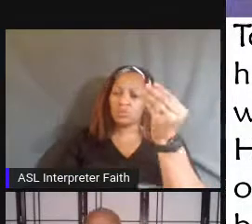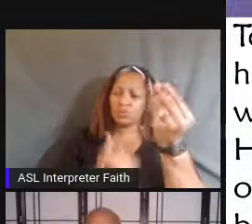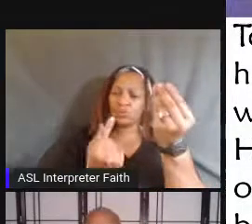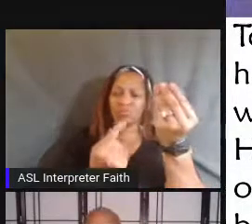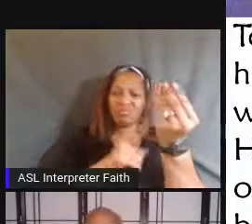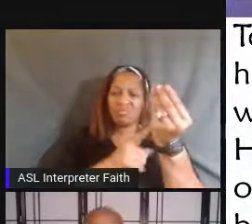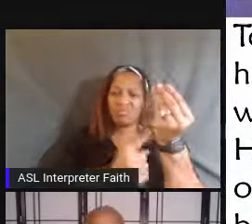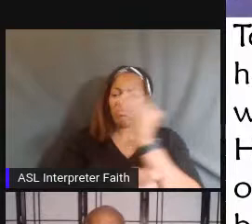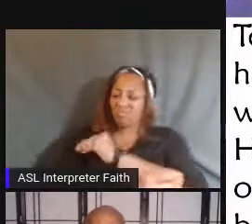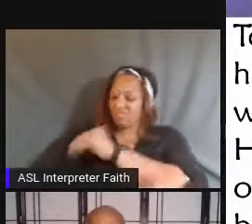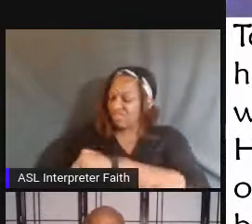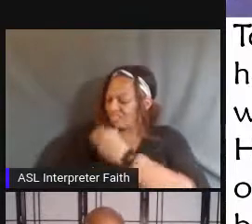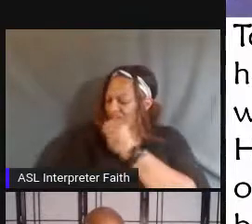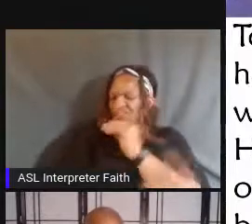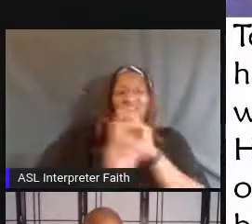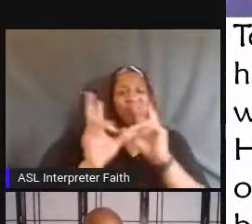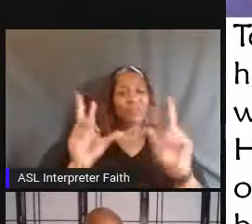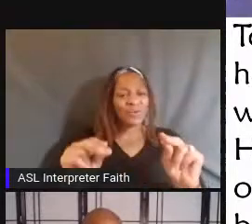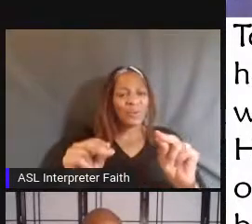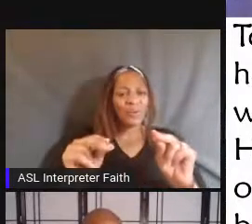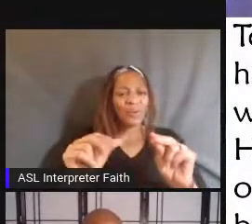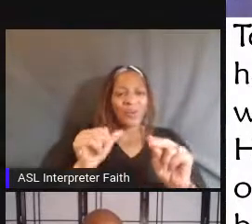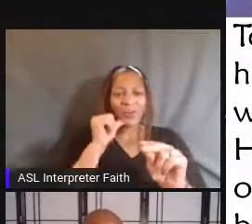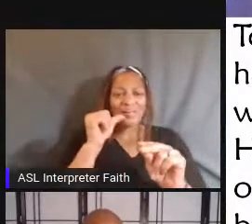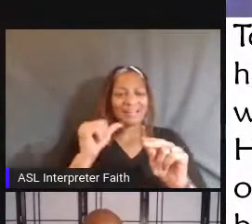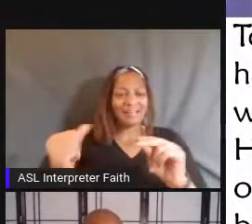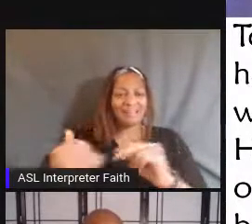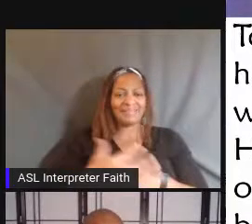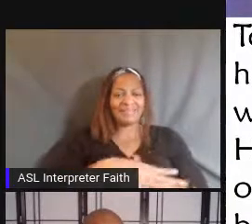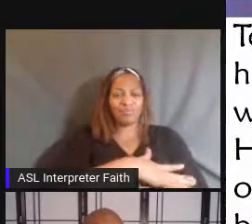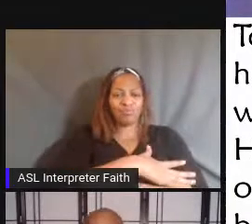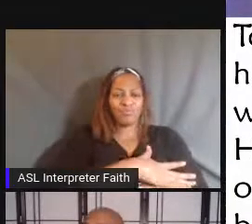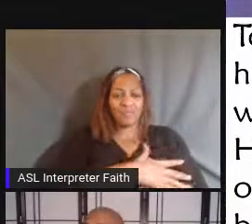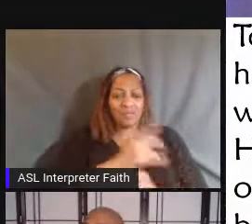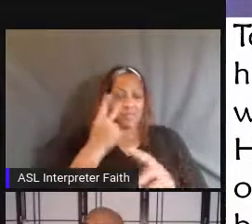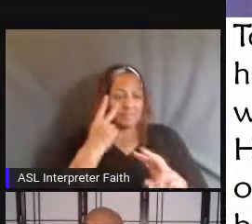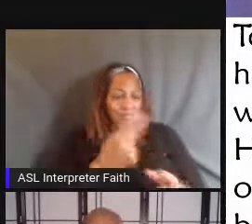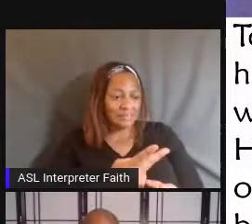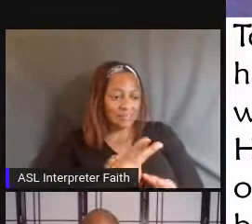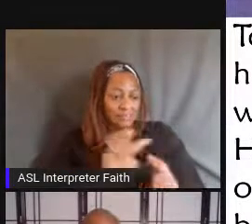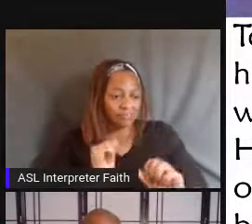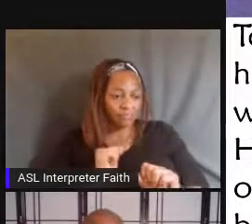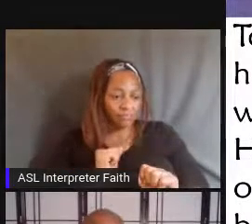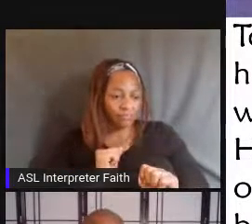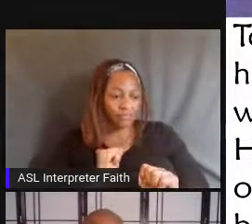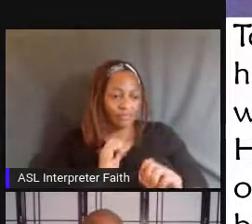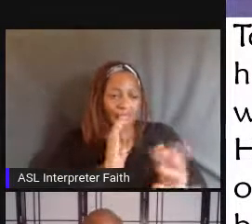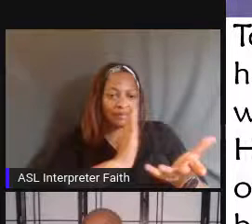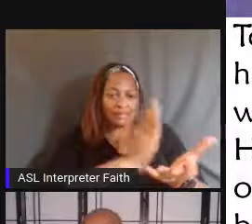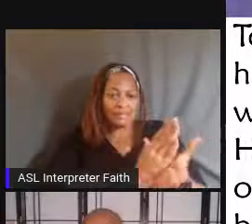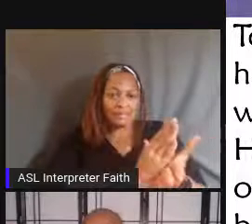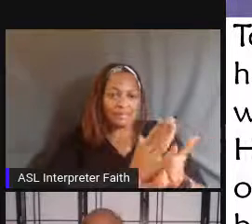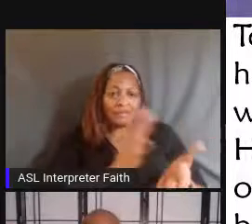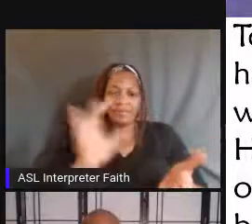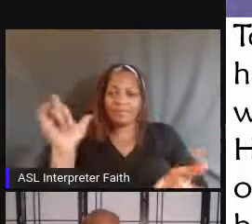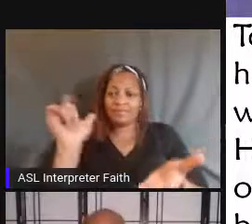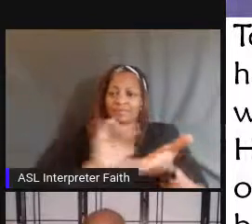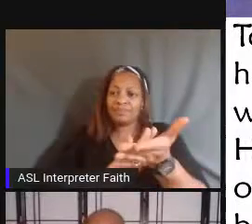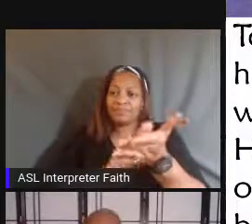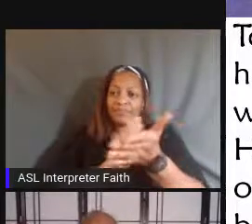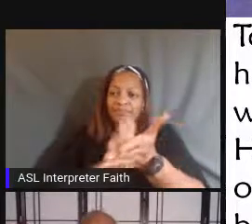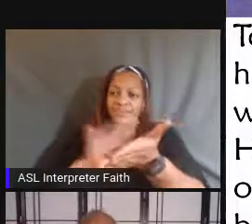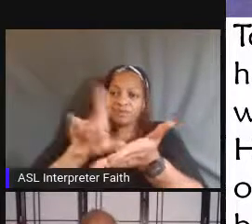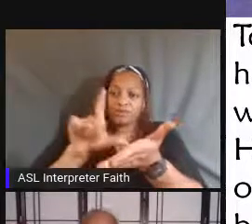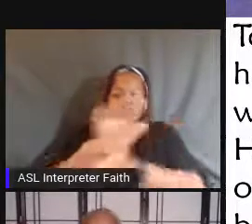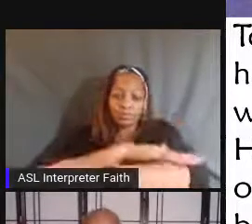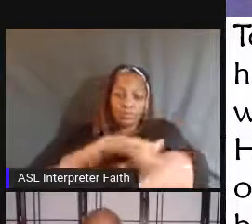we don't let that spread? We isolate it. We address it. Calamine lotion, Benadryl,